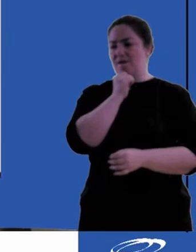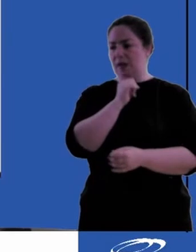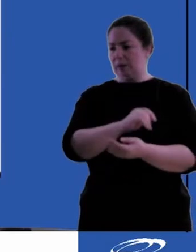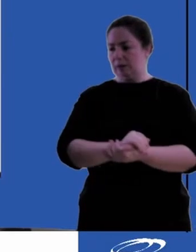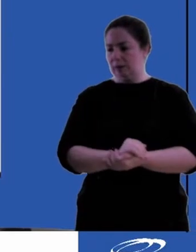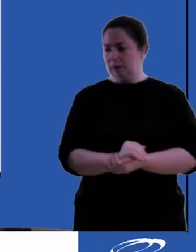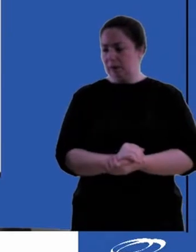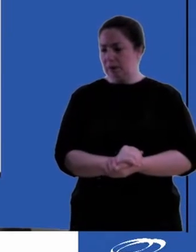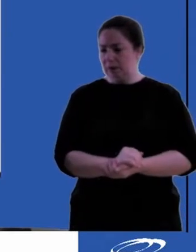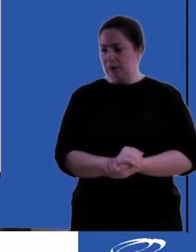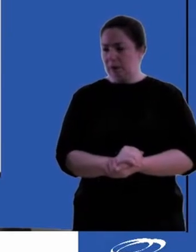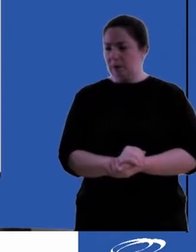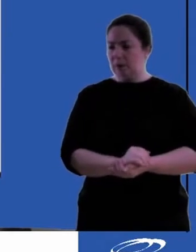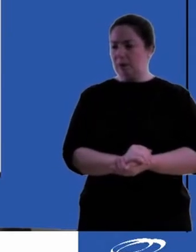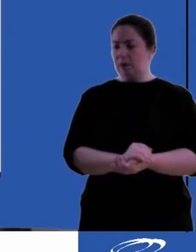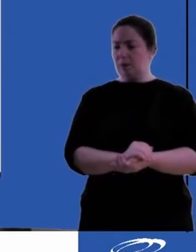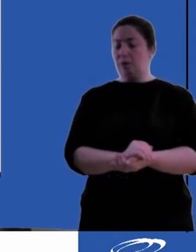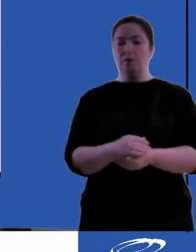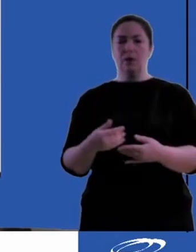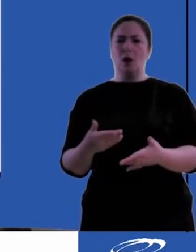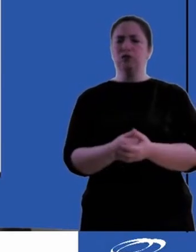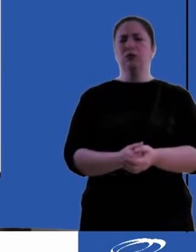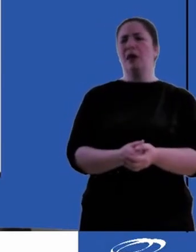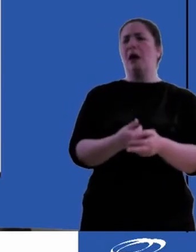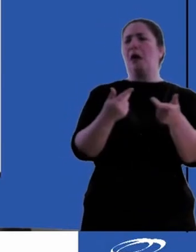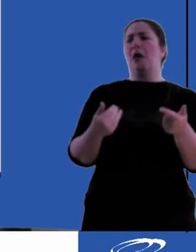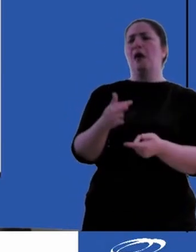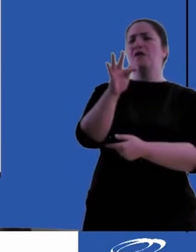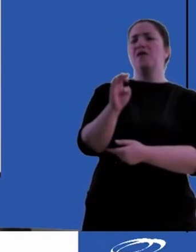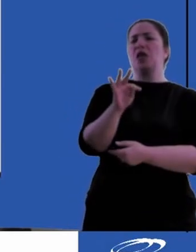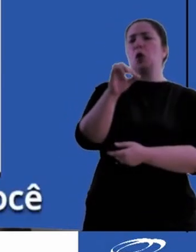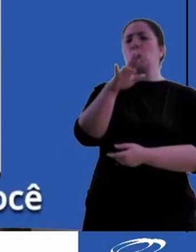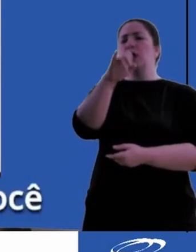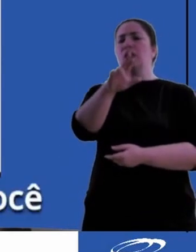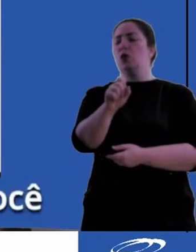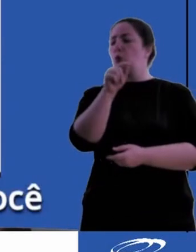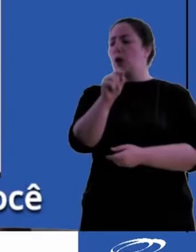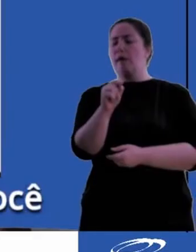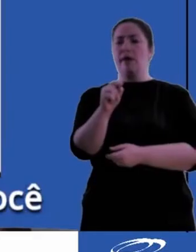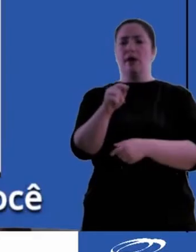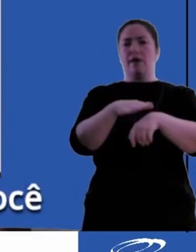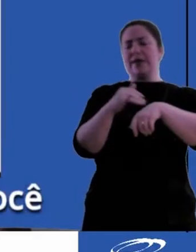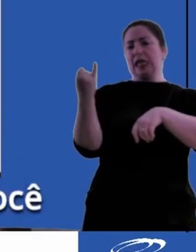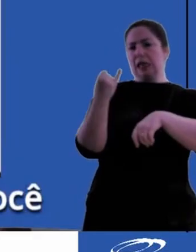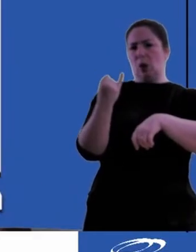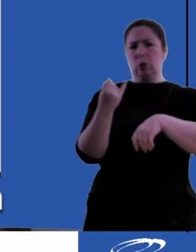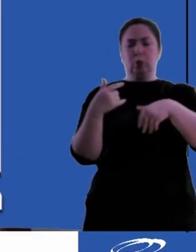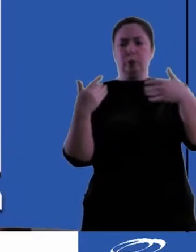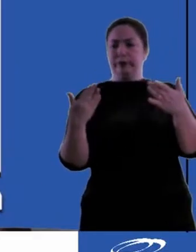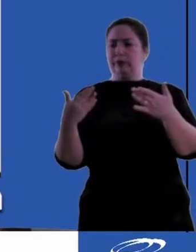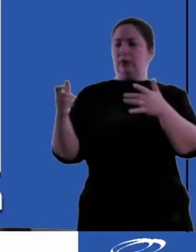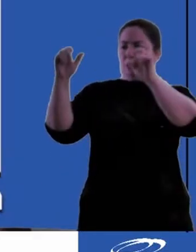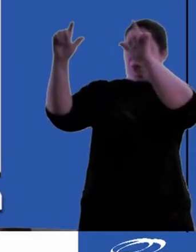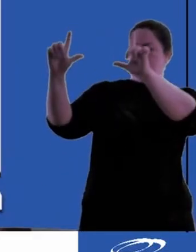joint infection, but there are a couple of caveats about it. First of all, if you're using implant sonication, you do need to use some